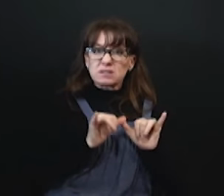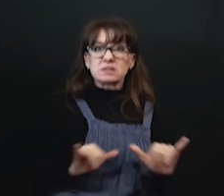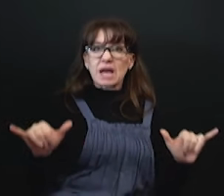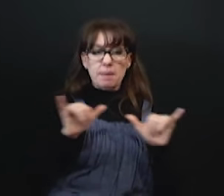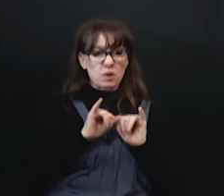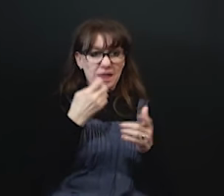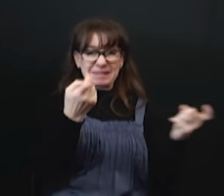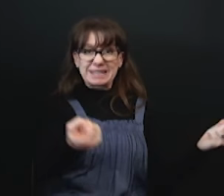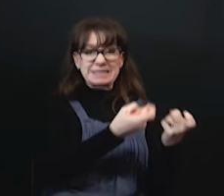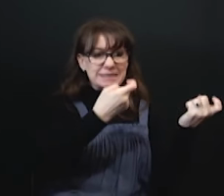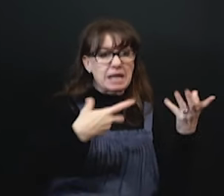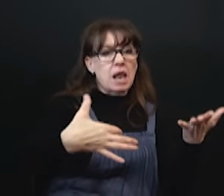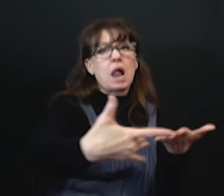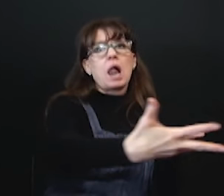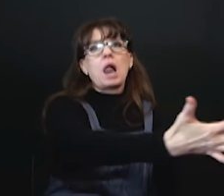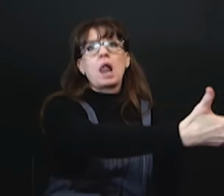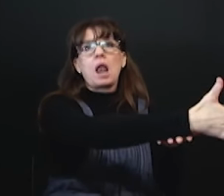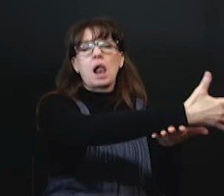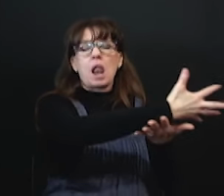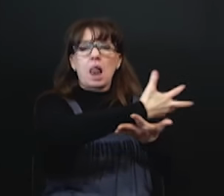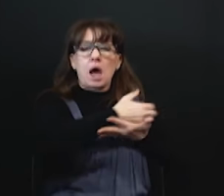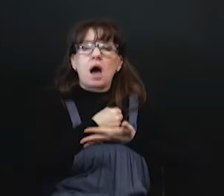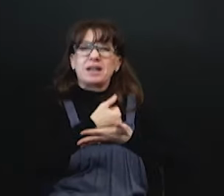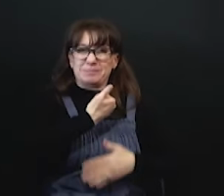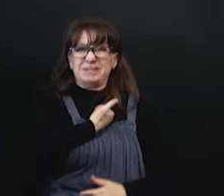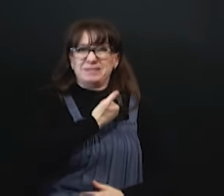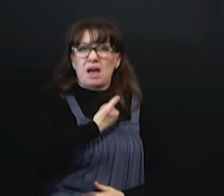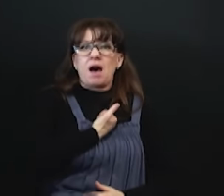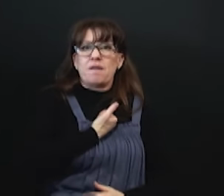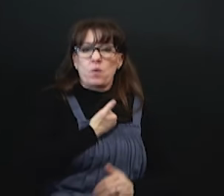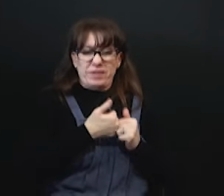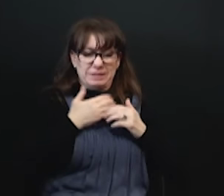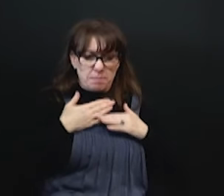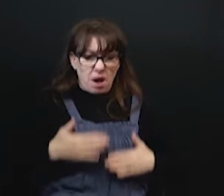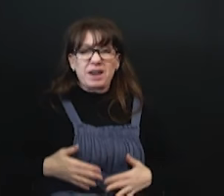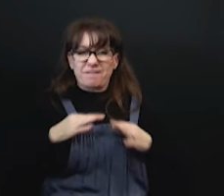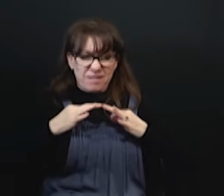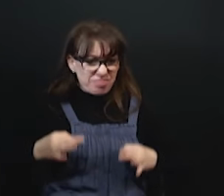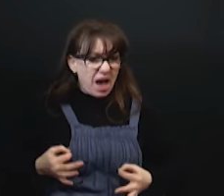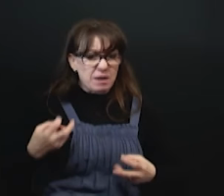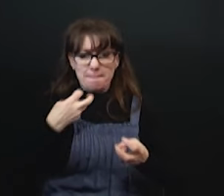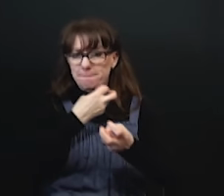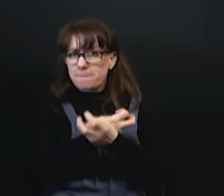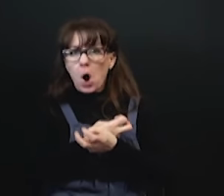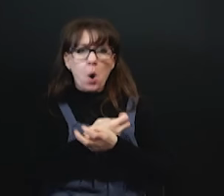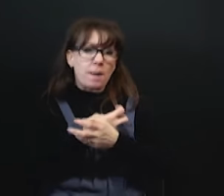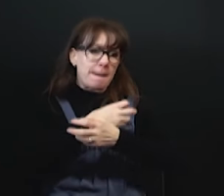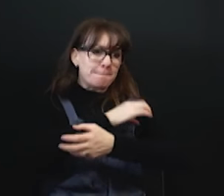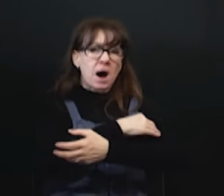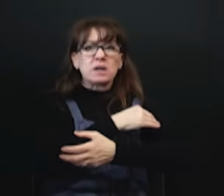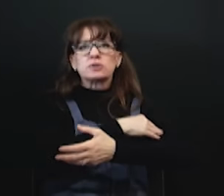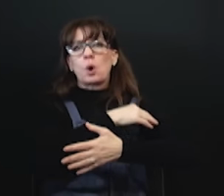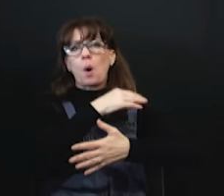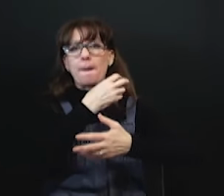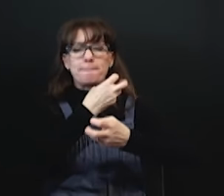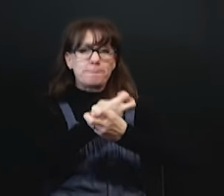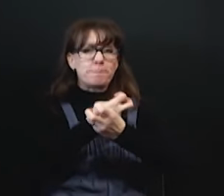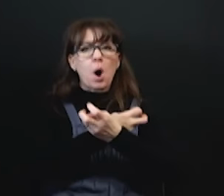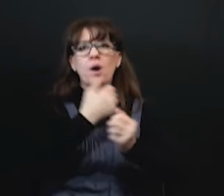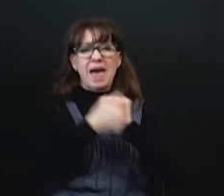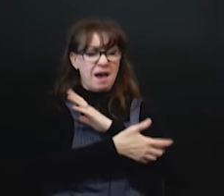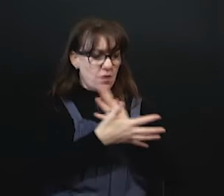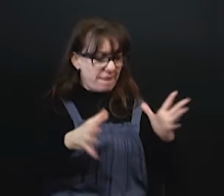of the world upon himself, bear it within his own body, flesh and bone, muscle and blood, like yours and like mine,